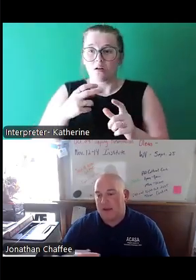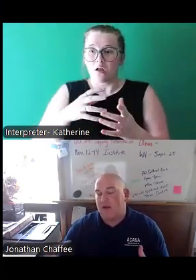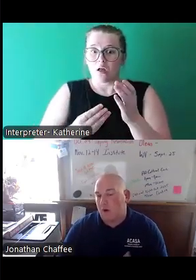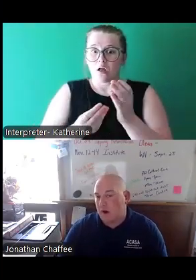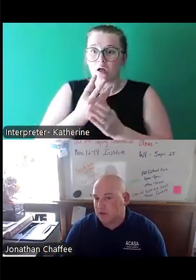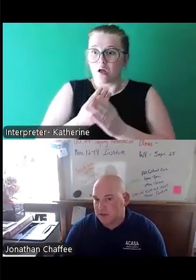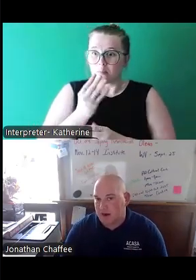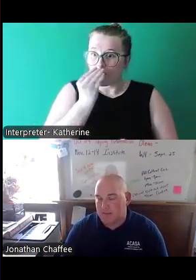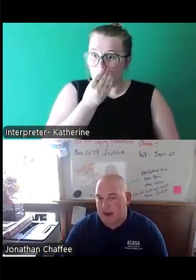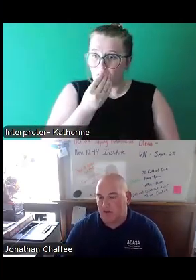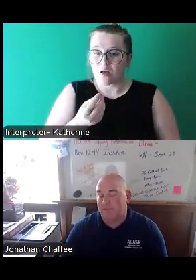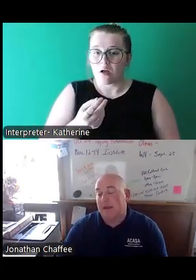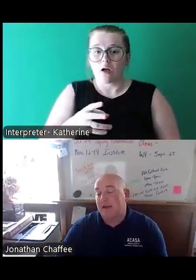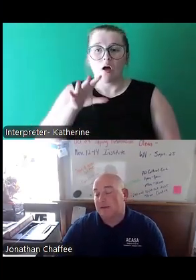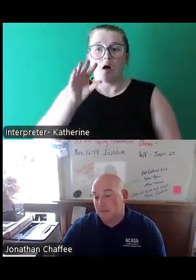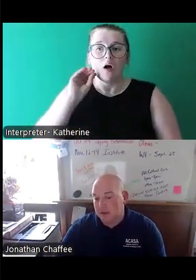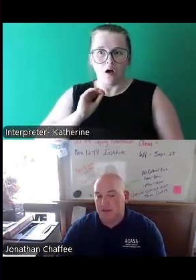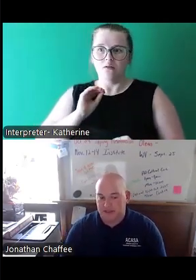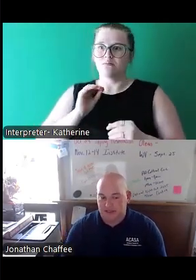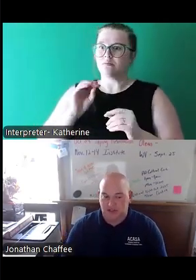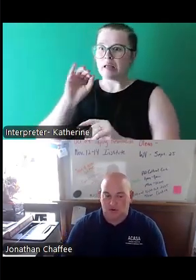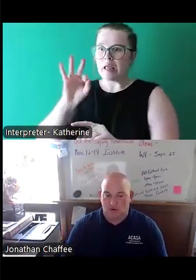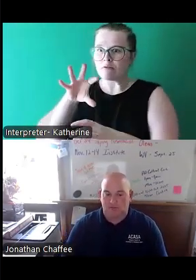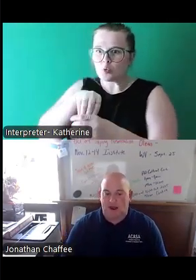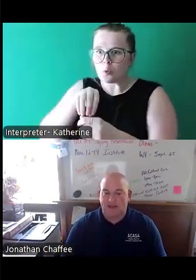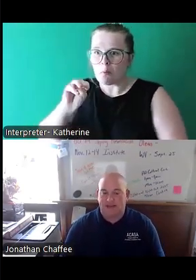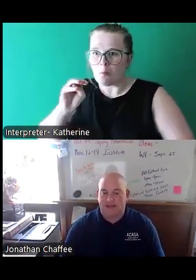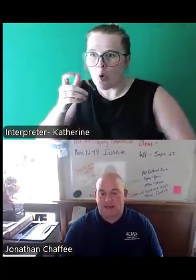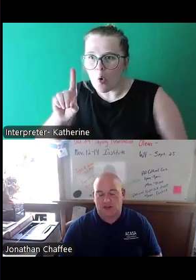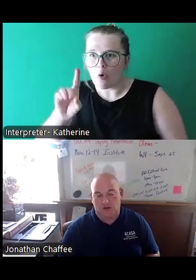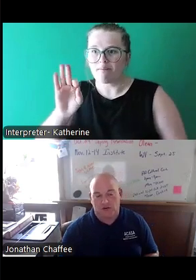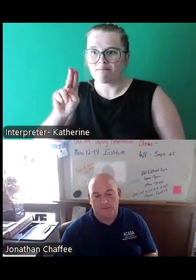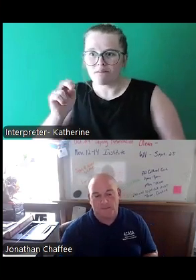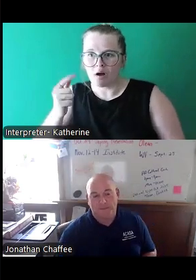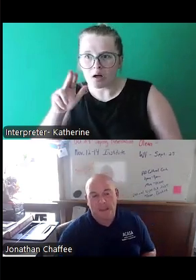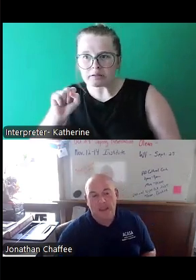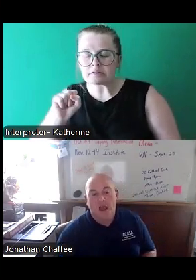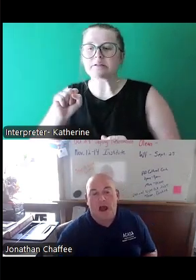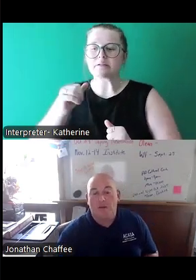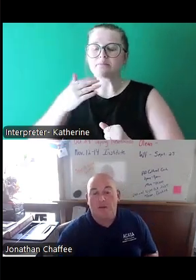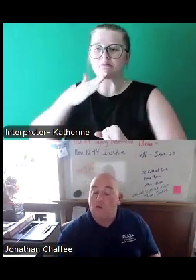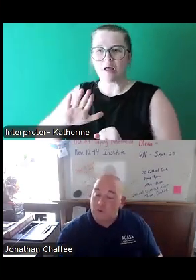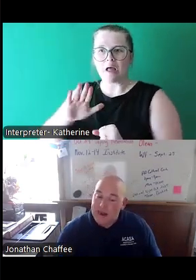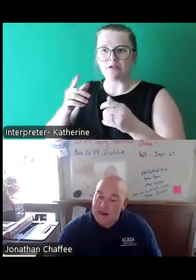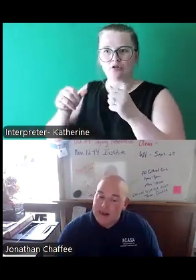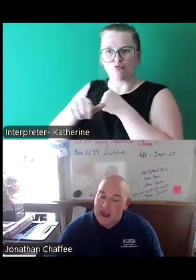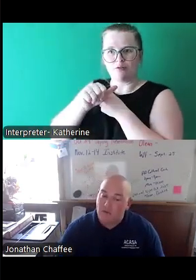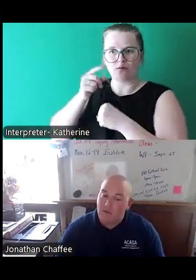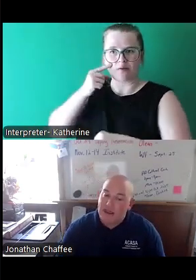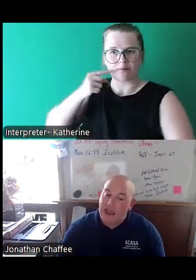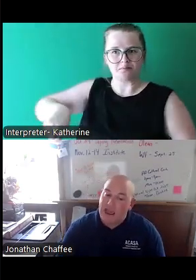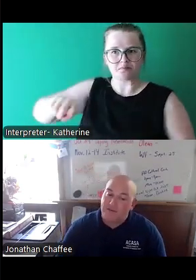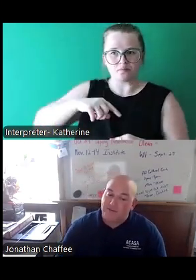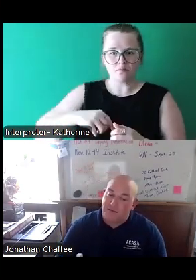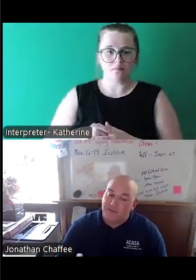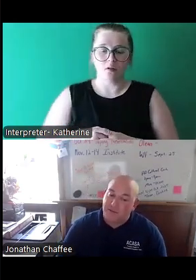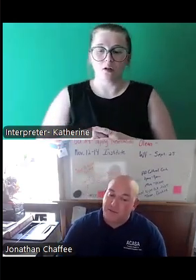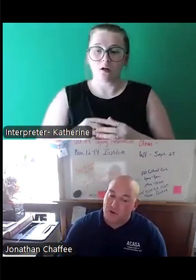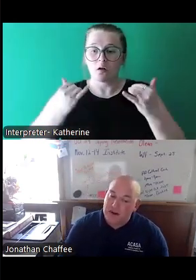them. And we'll also talk about some of the illicit stores, why that's an issue. Right now, we